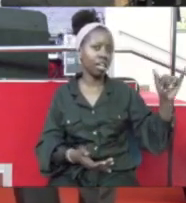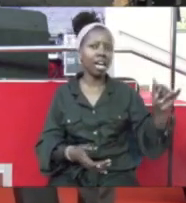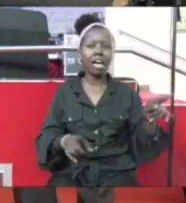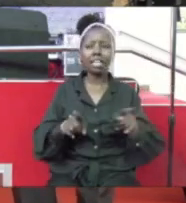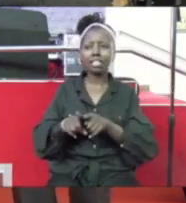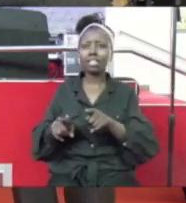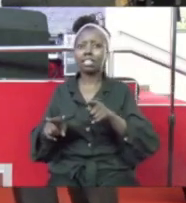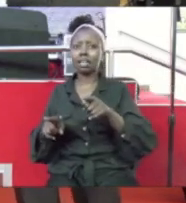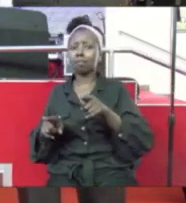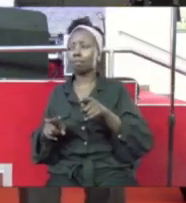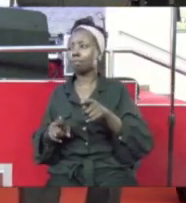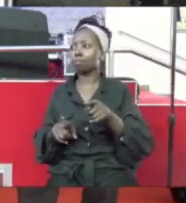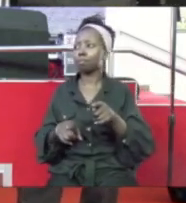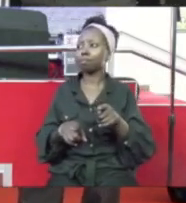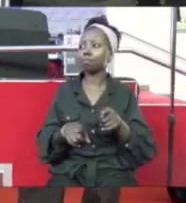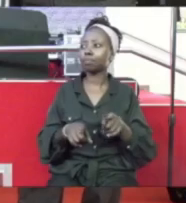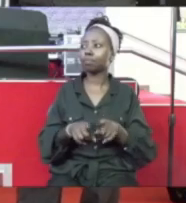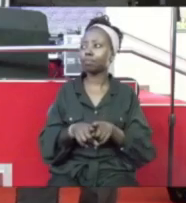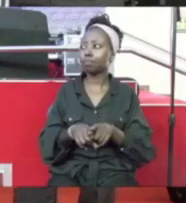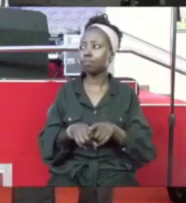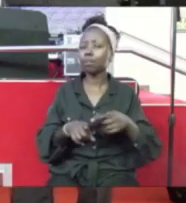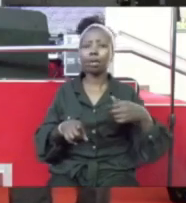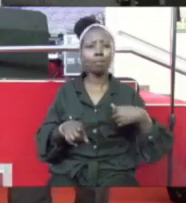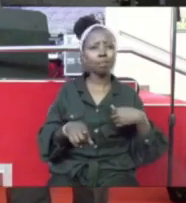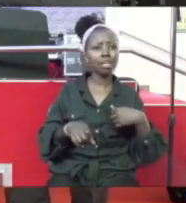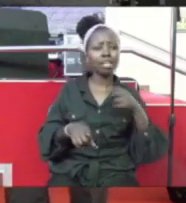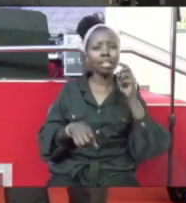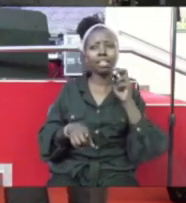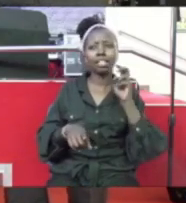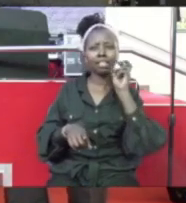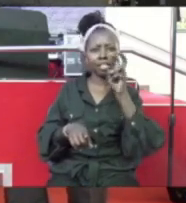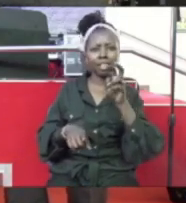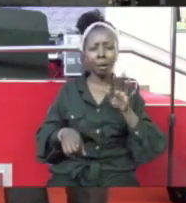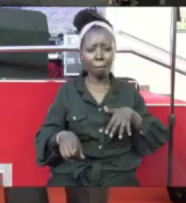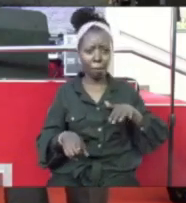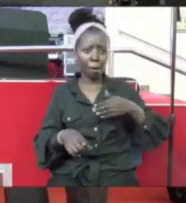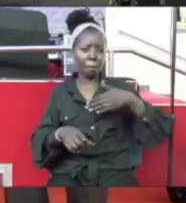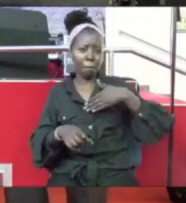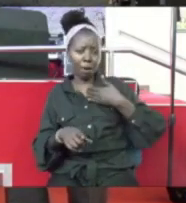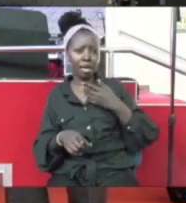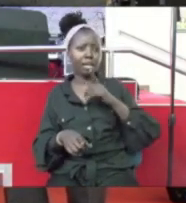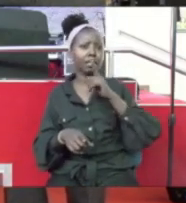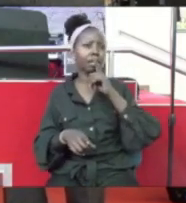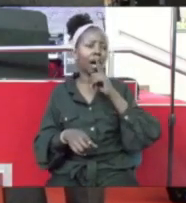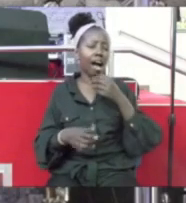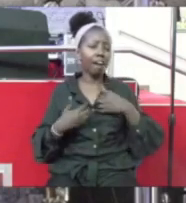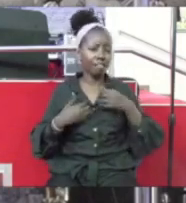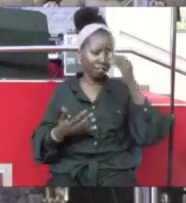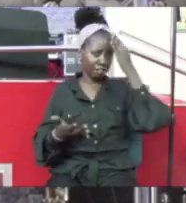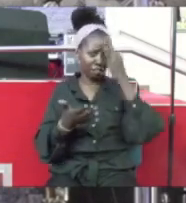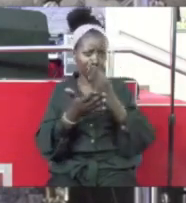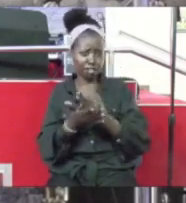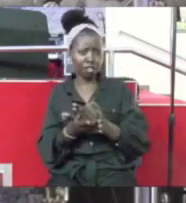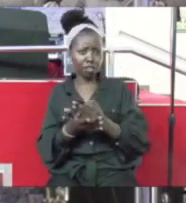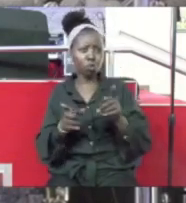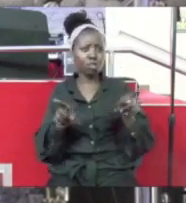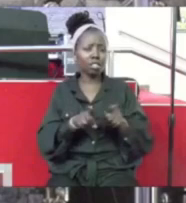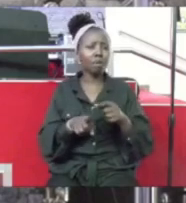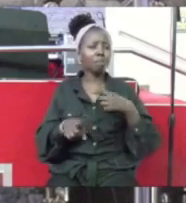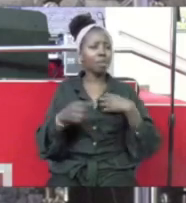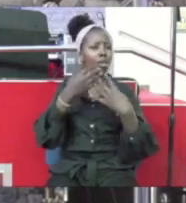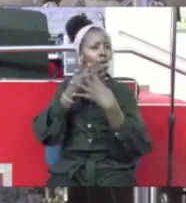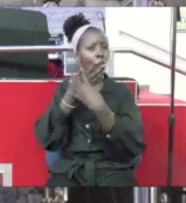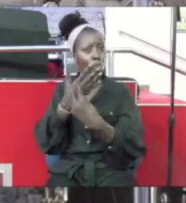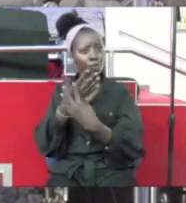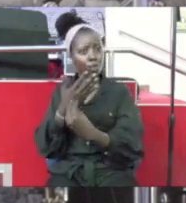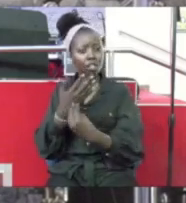yake Gladys akiwa mfano mzuri kwake. And even my mother and father. Na hata baba na mama yake. So we see that